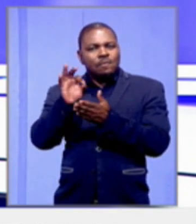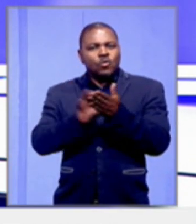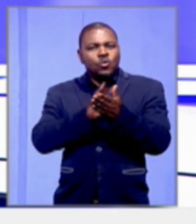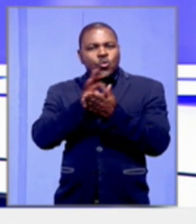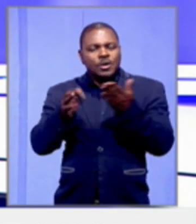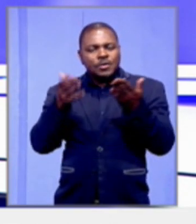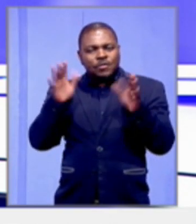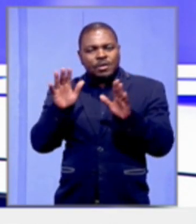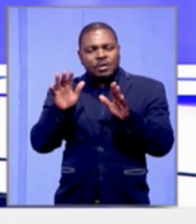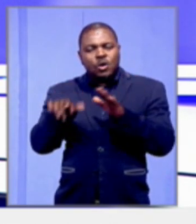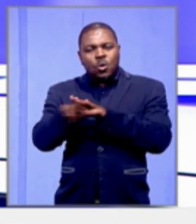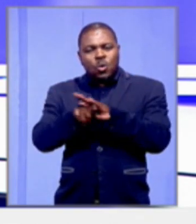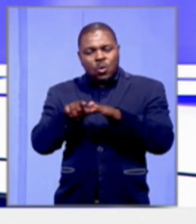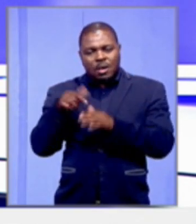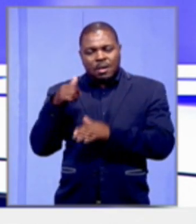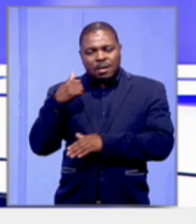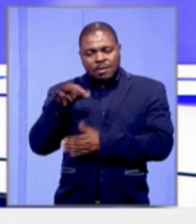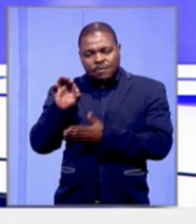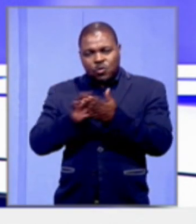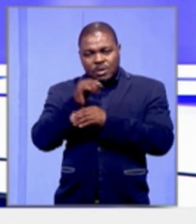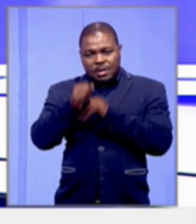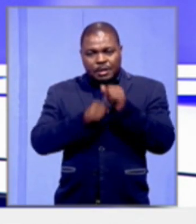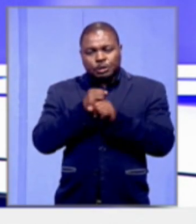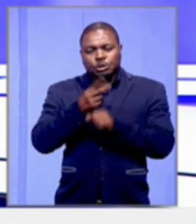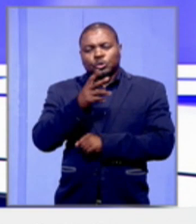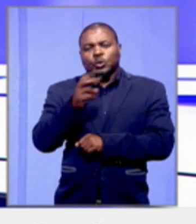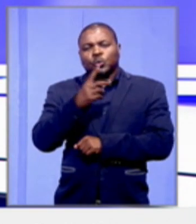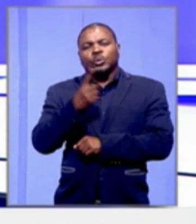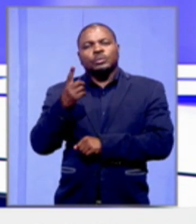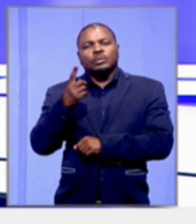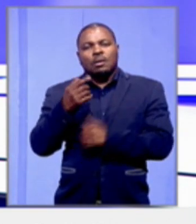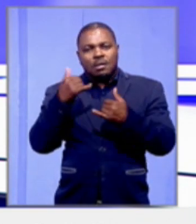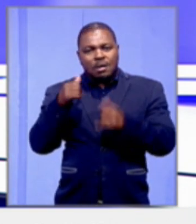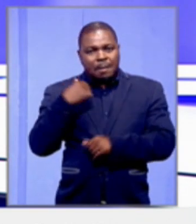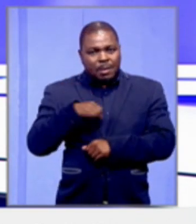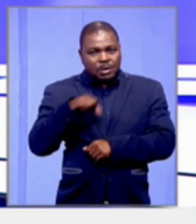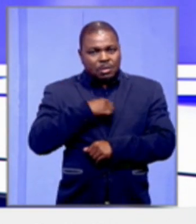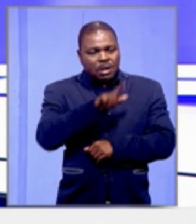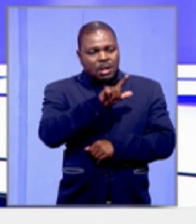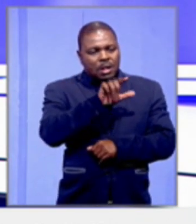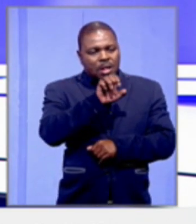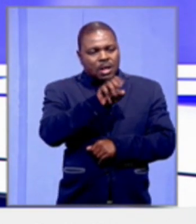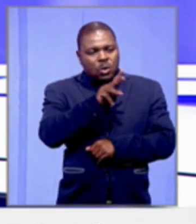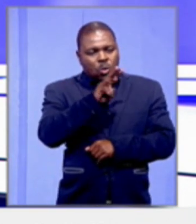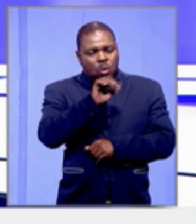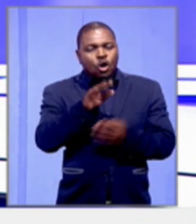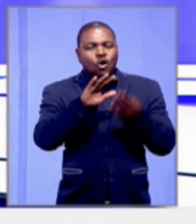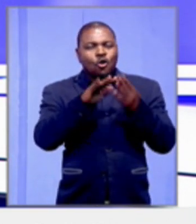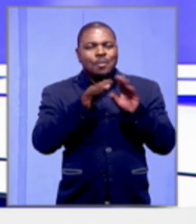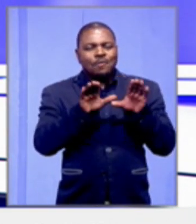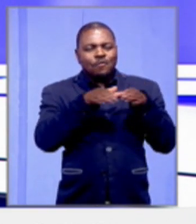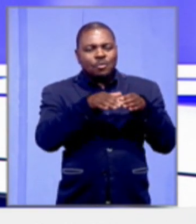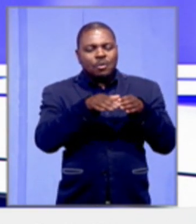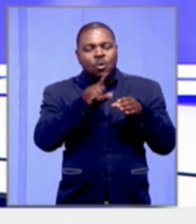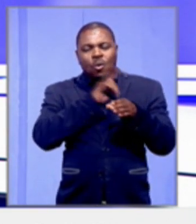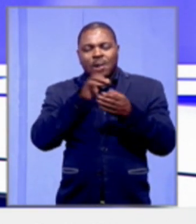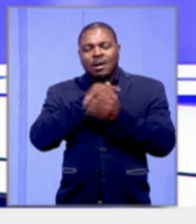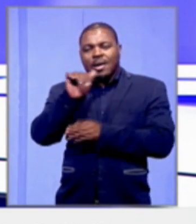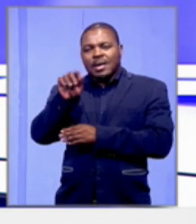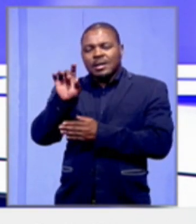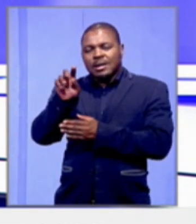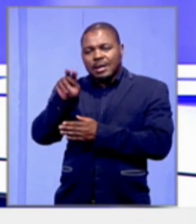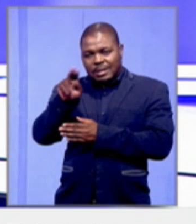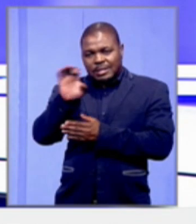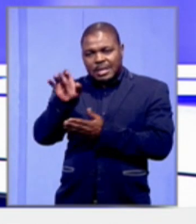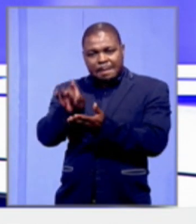tsa mebušo ya selegae ka 2021. Mmasepala bjale o bušwa ke Lekwa Community Forum morago wa go tlosa ANC setulong